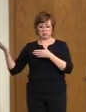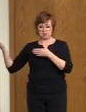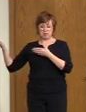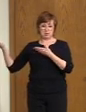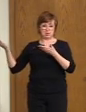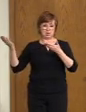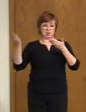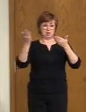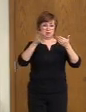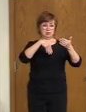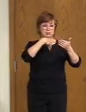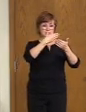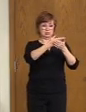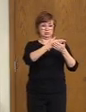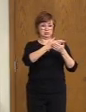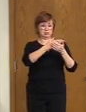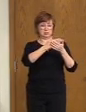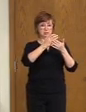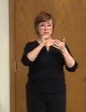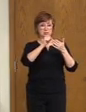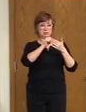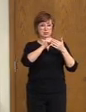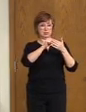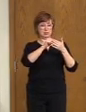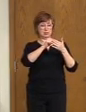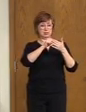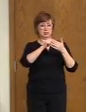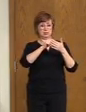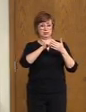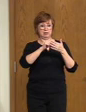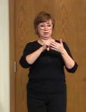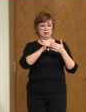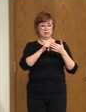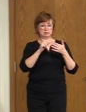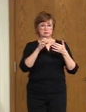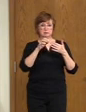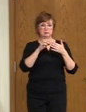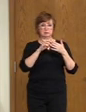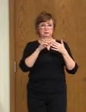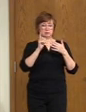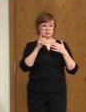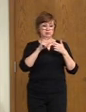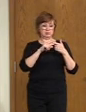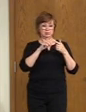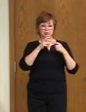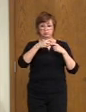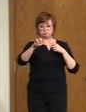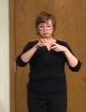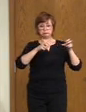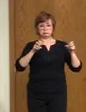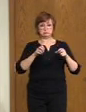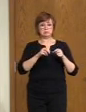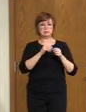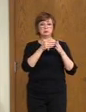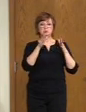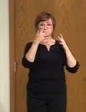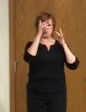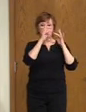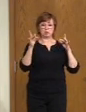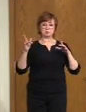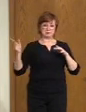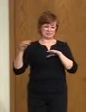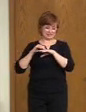location. So it's not that we can move it from the general to another clinic or a long-term care facility. It needs to